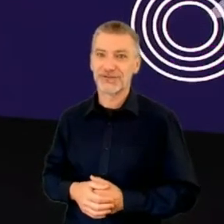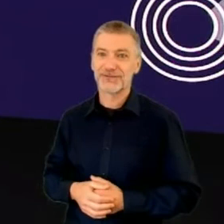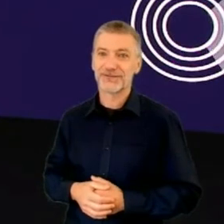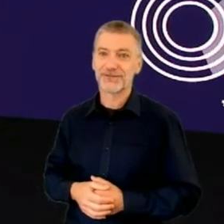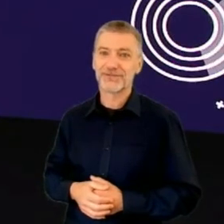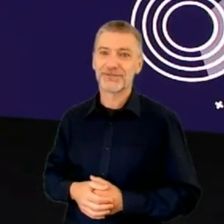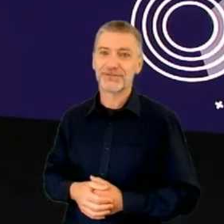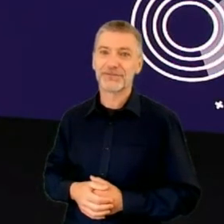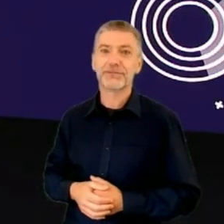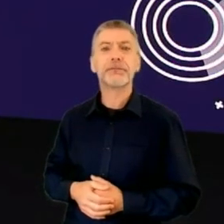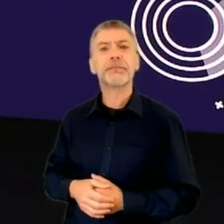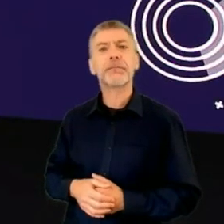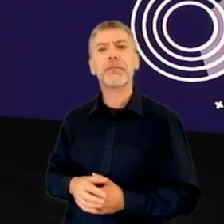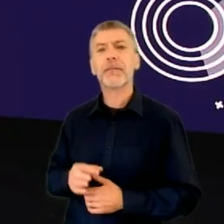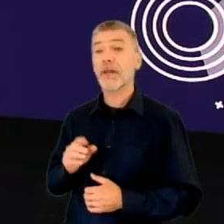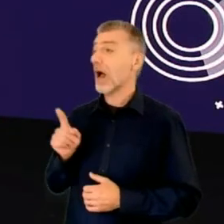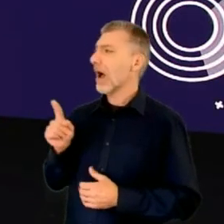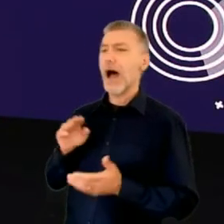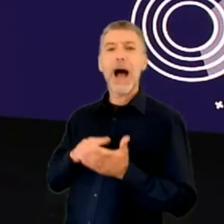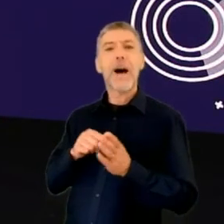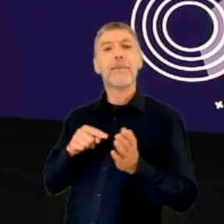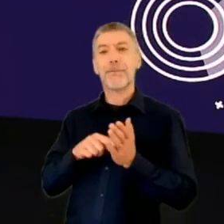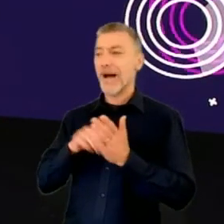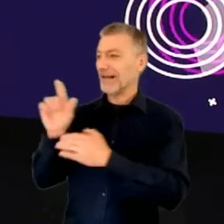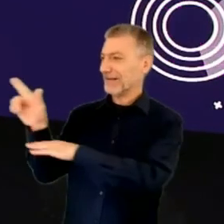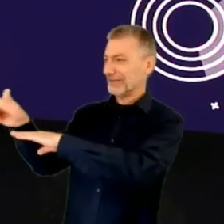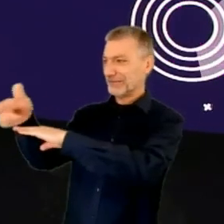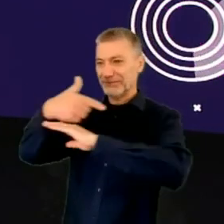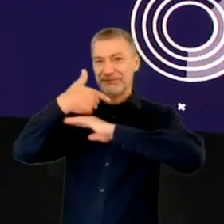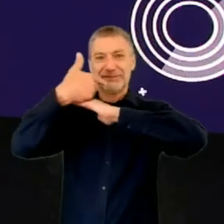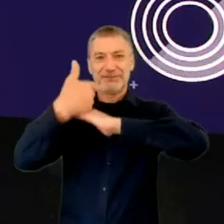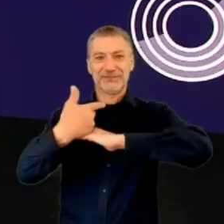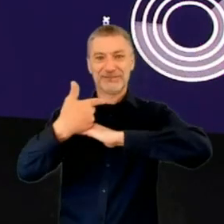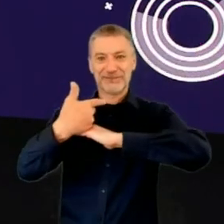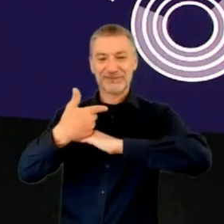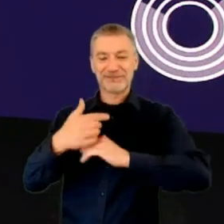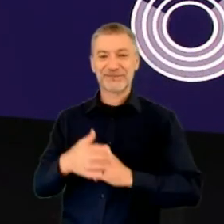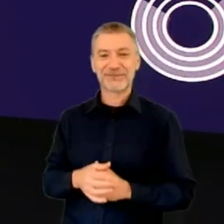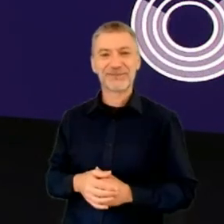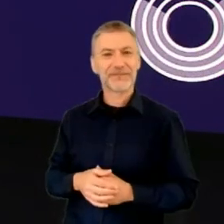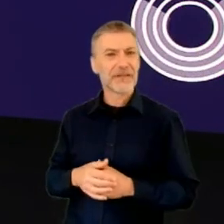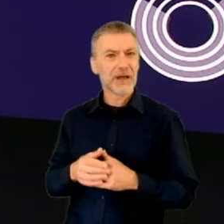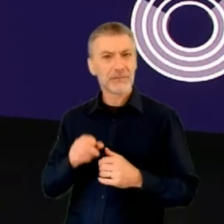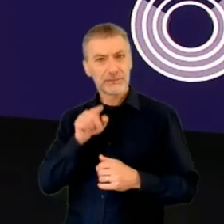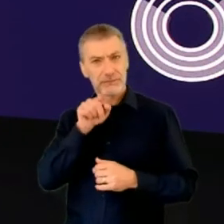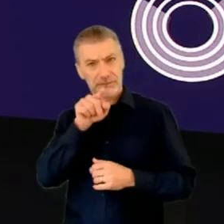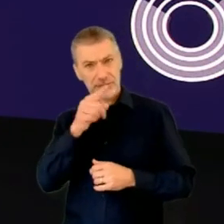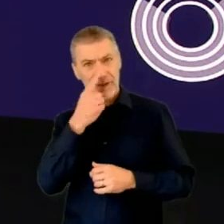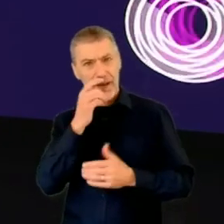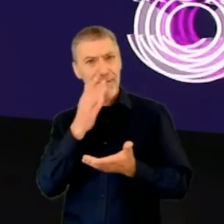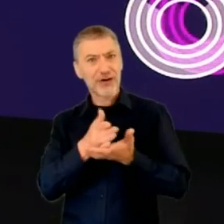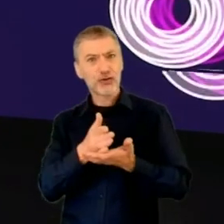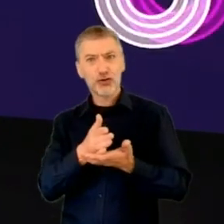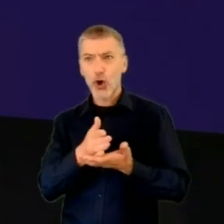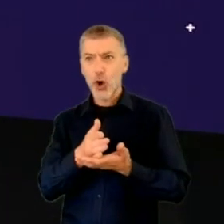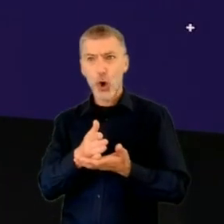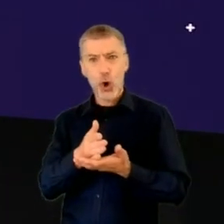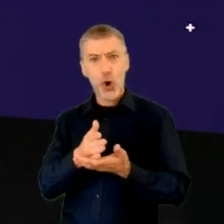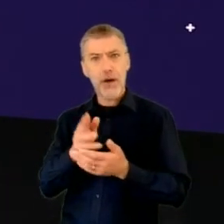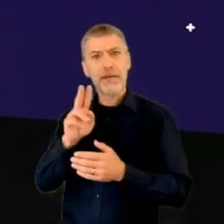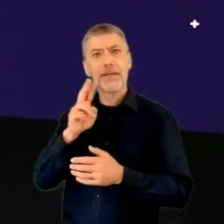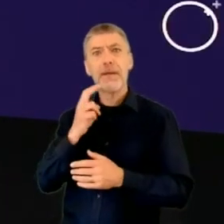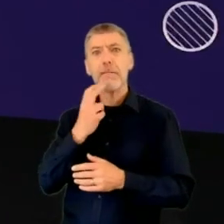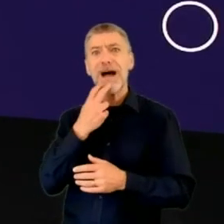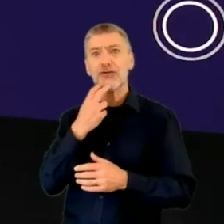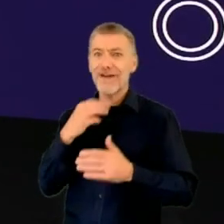Matt, you're back with us now, I see. And as I say, how do you make sure the planes are fully charged when you take off? And also,